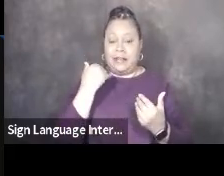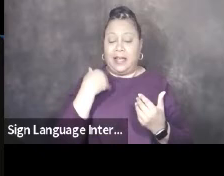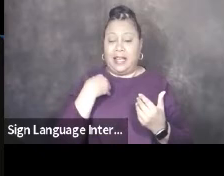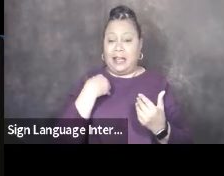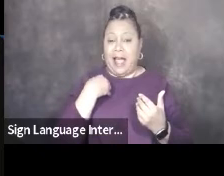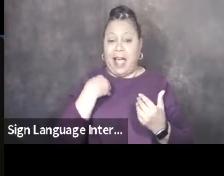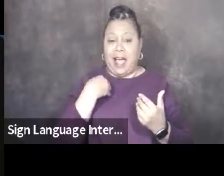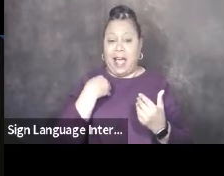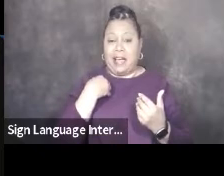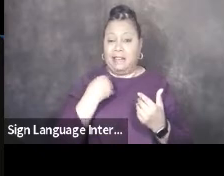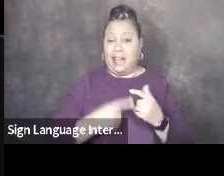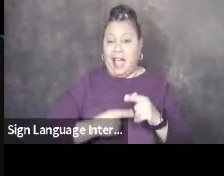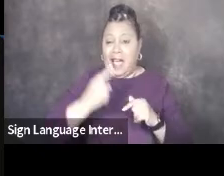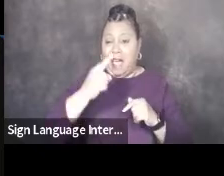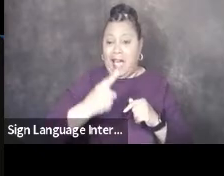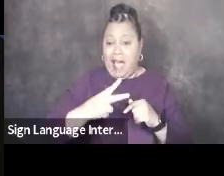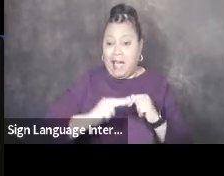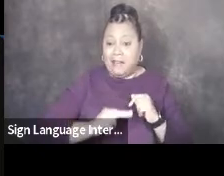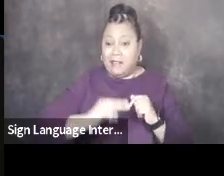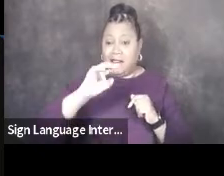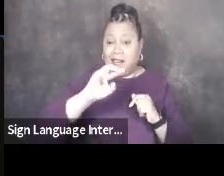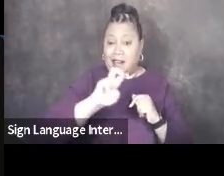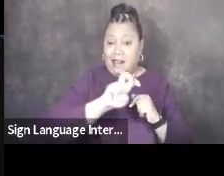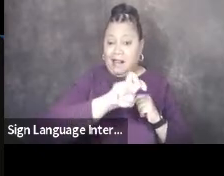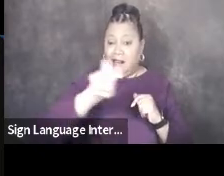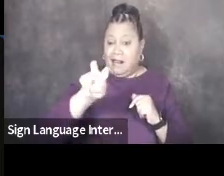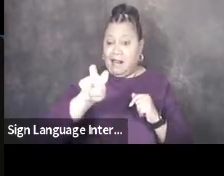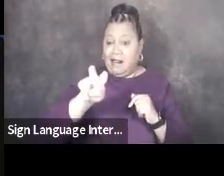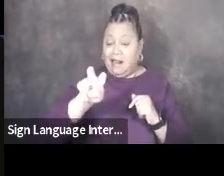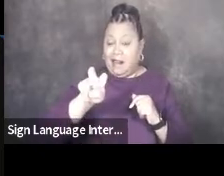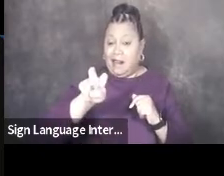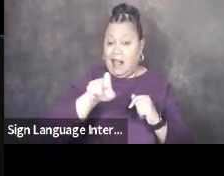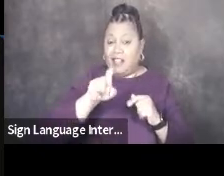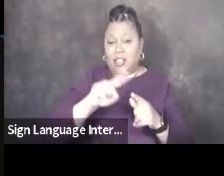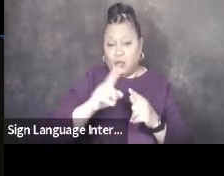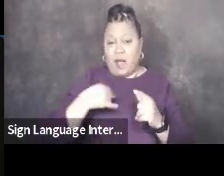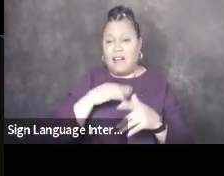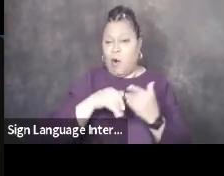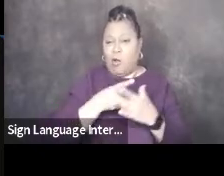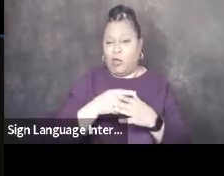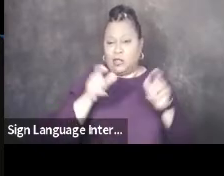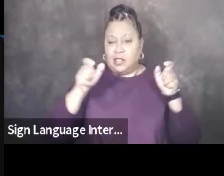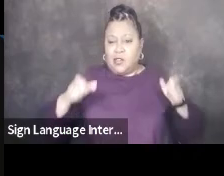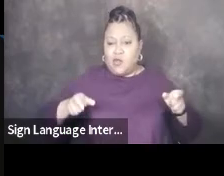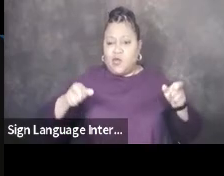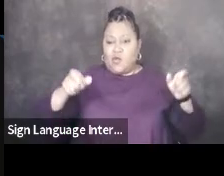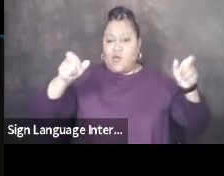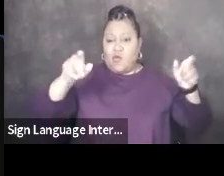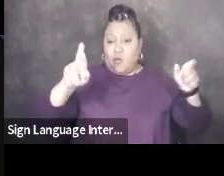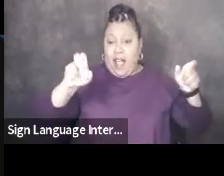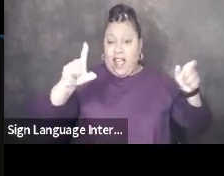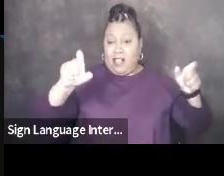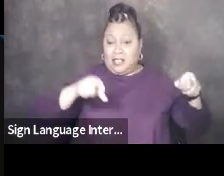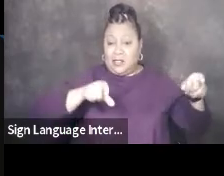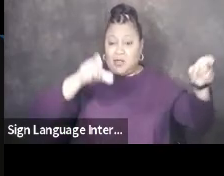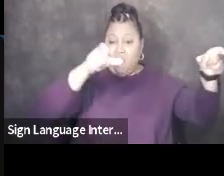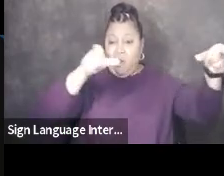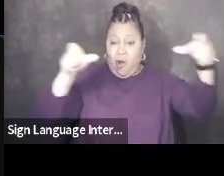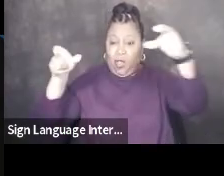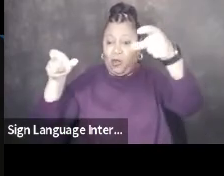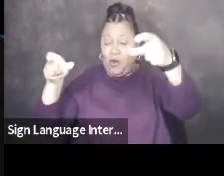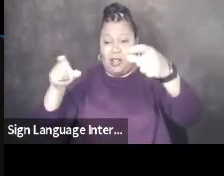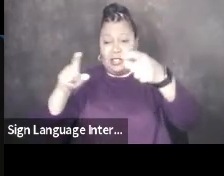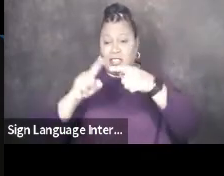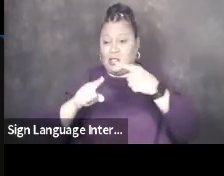goes up halfway and then does a 180-degree turn, then you've got to have all those rails to go all the way across if you have no ability